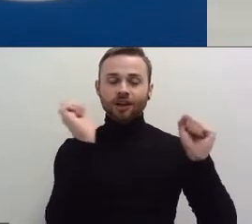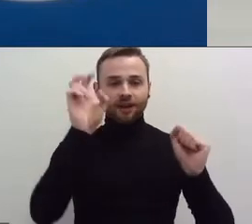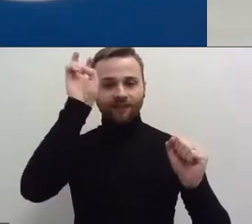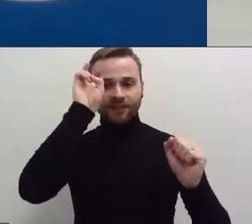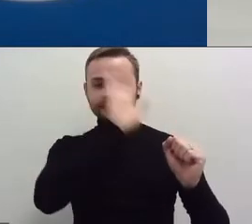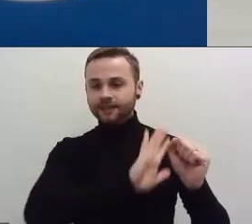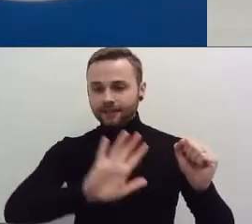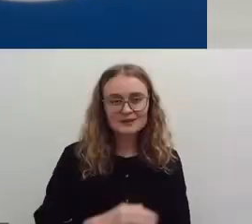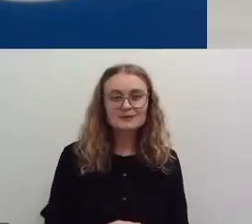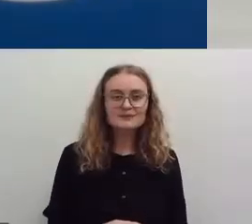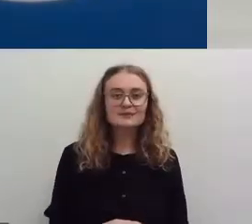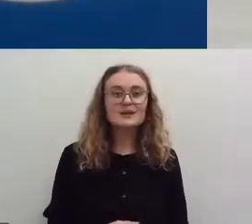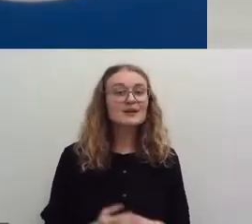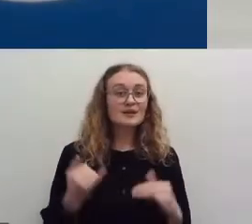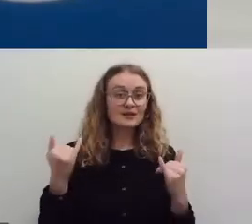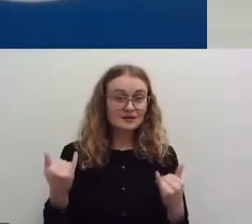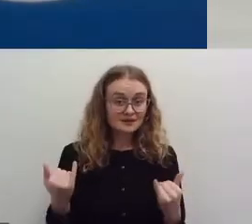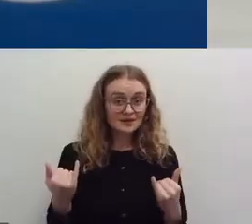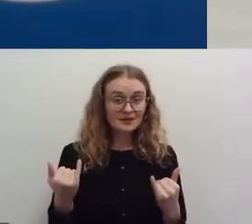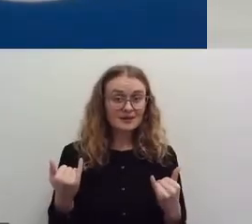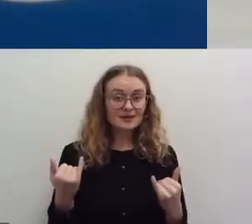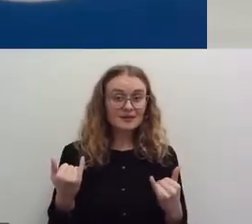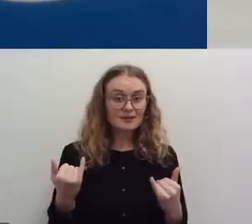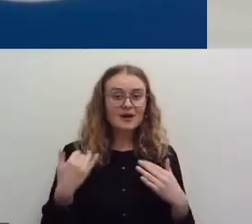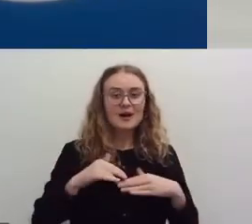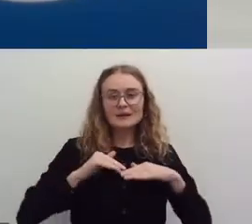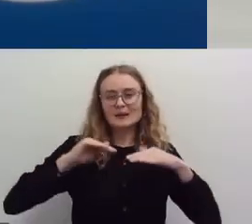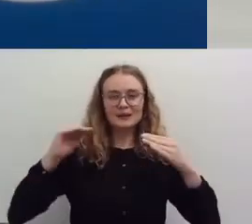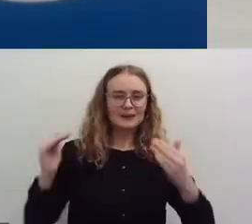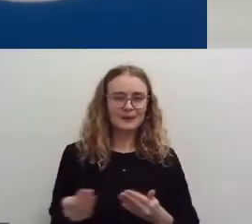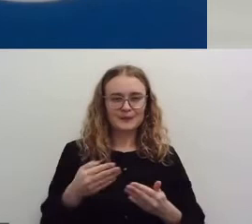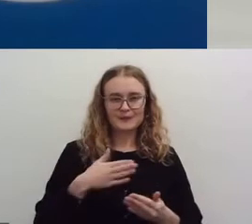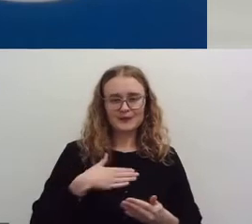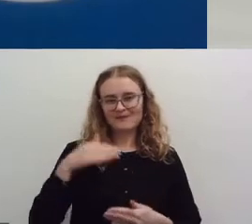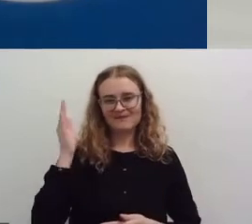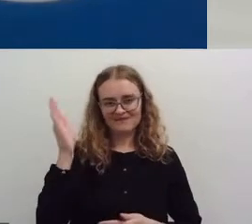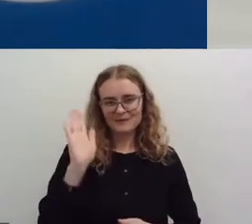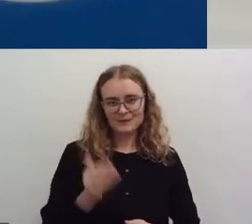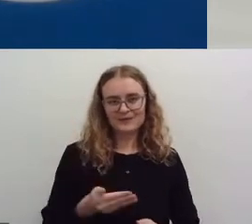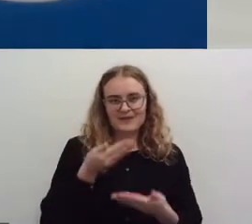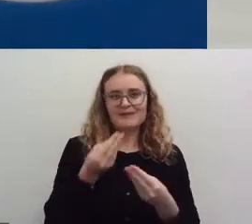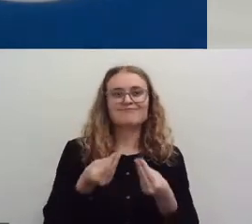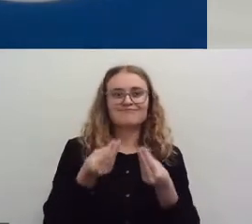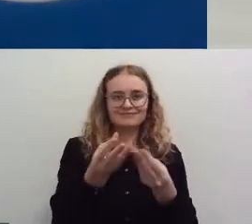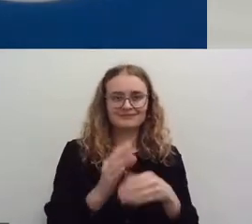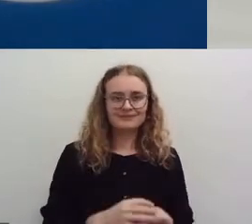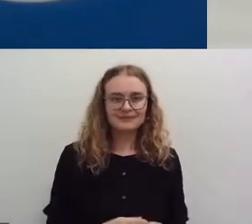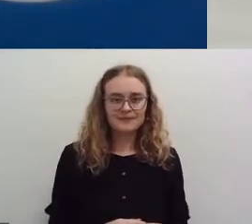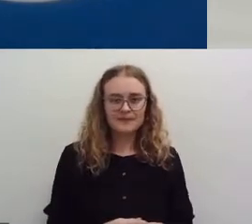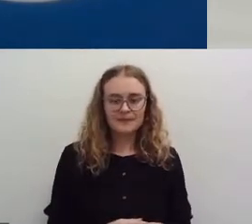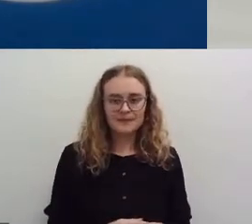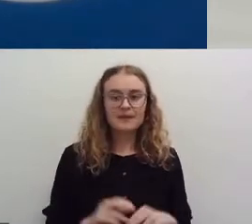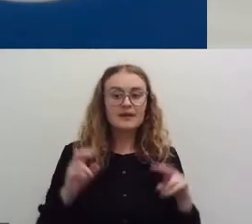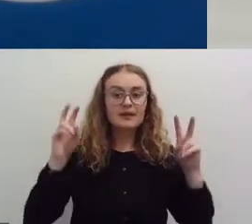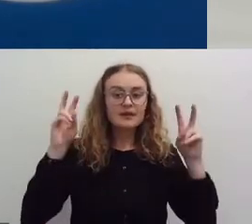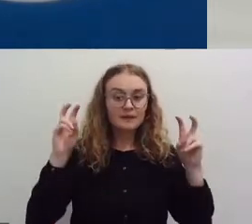everyone. For the first, the topic of today is, of course, of extreme importance